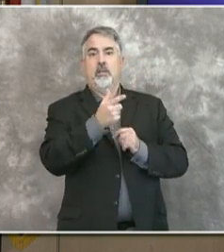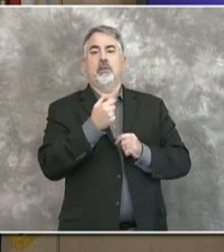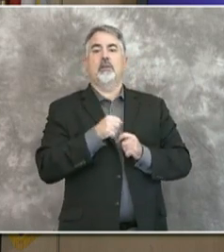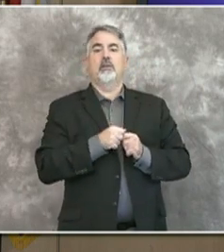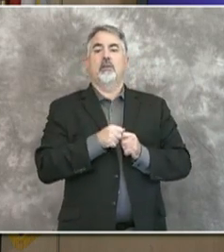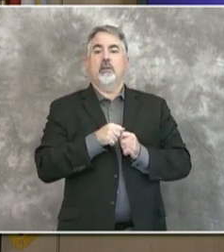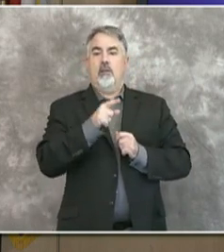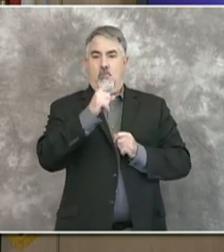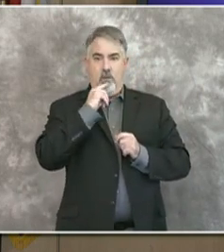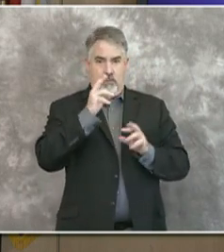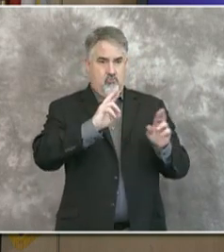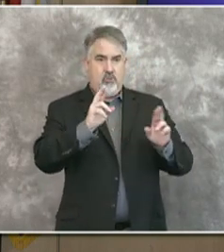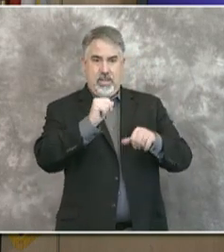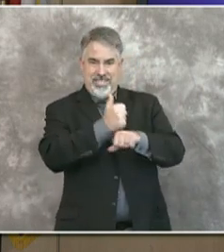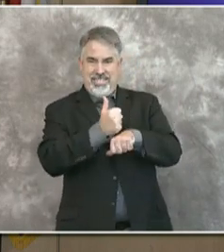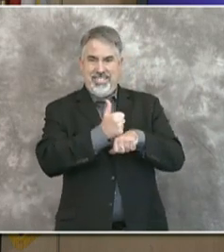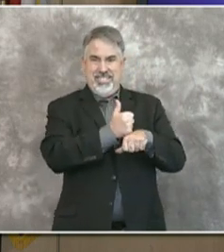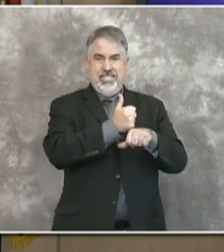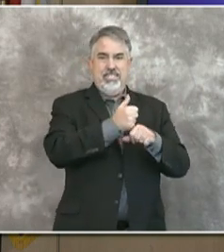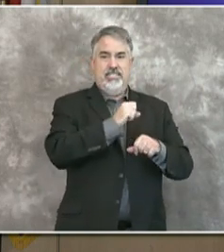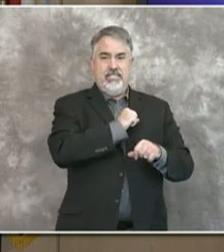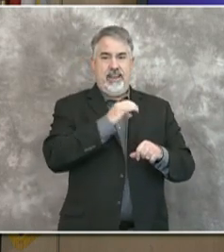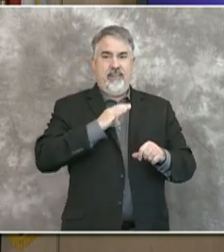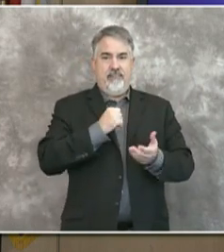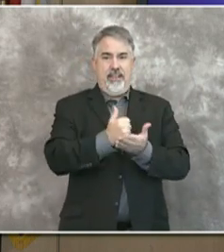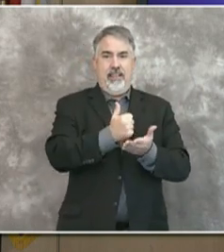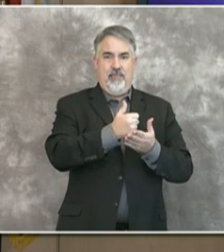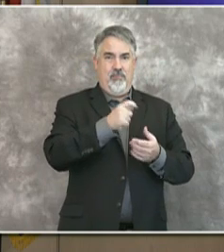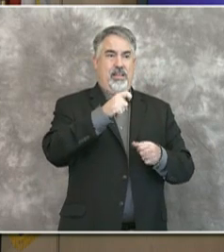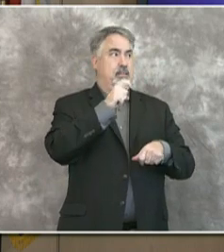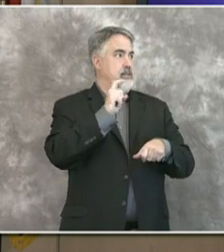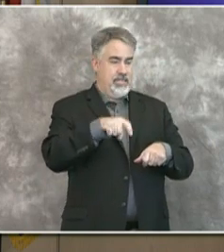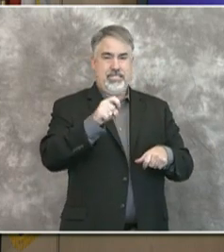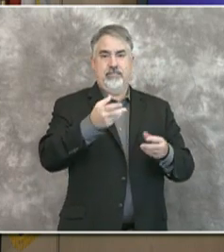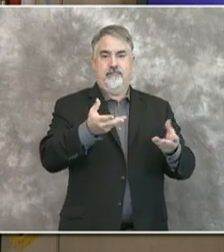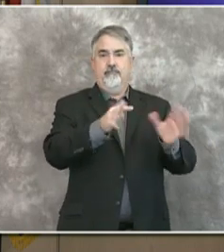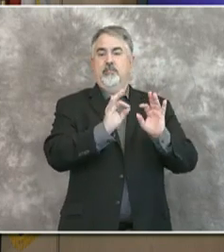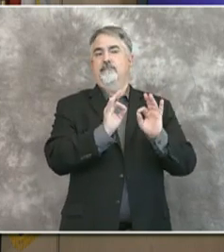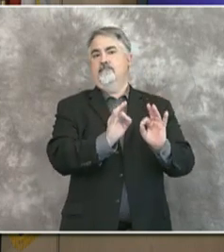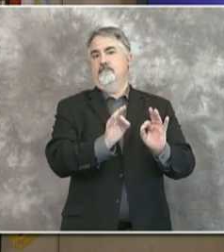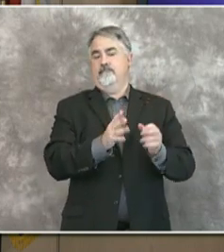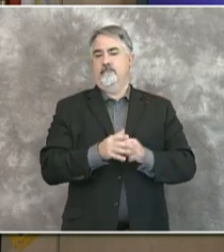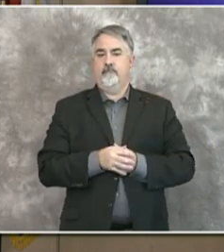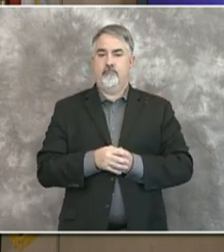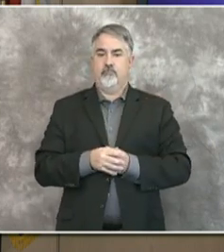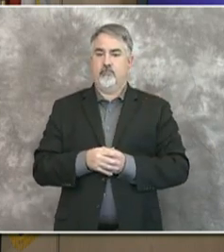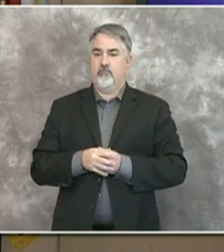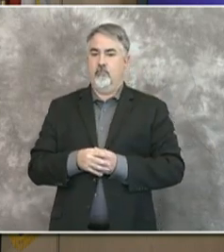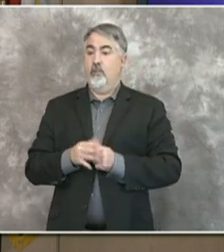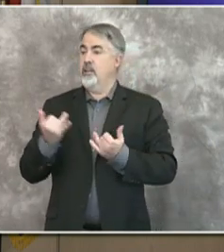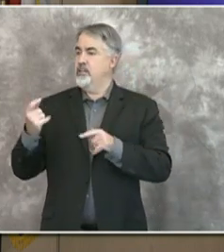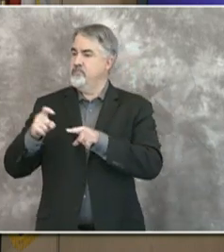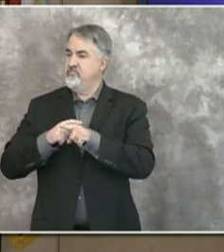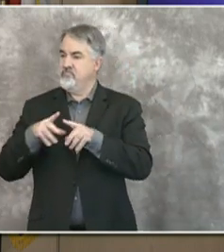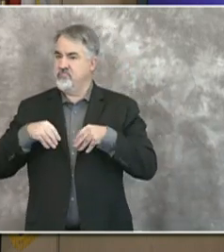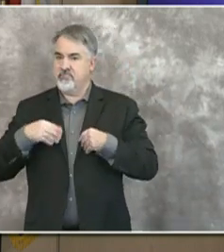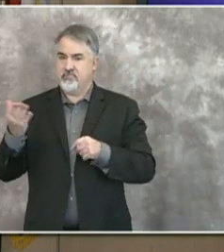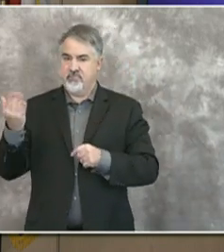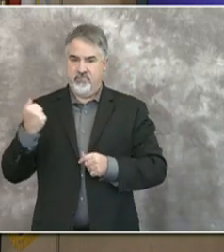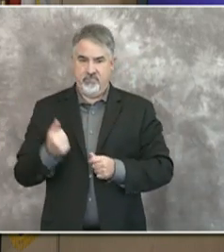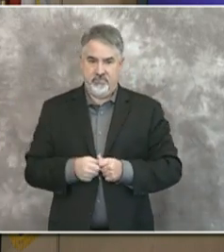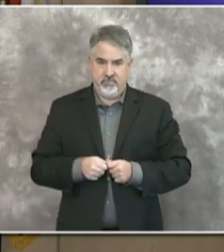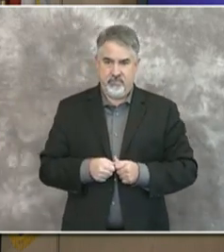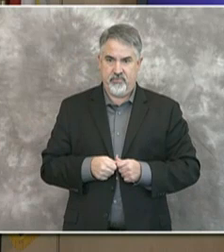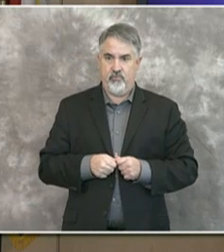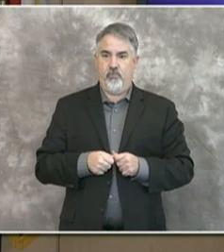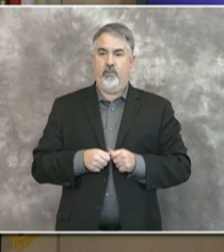necessary. Well, we've talked a lot this afternoon, so let's get right to the media questions. We'll go to the first question, and again, just make sure you